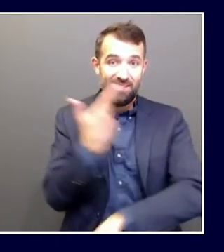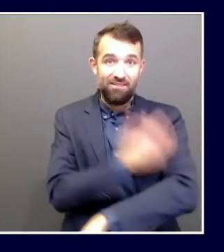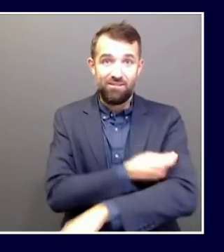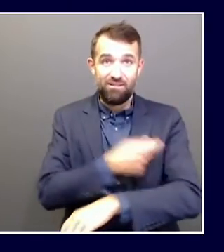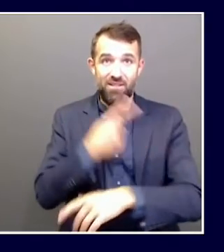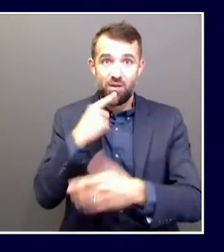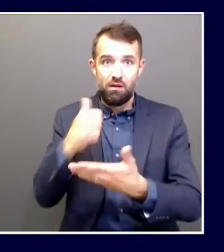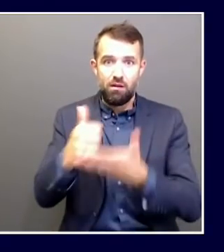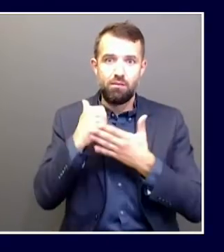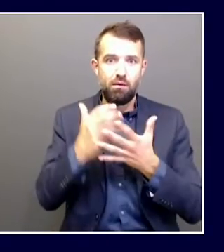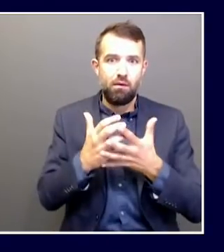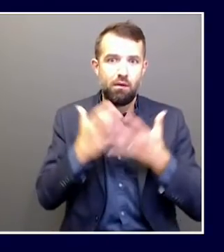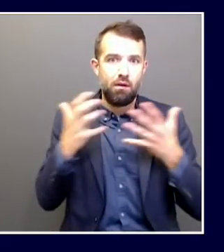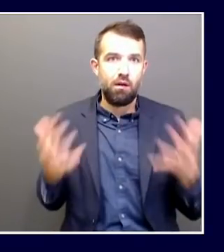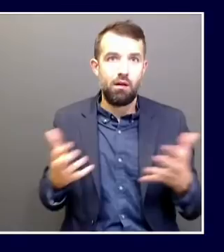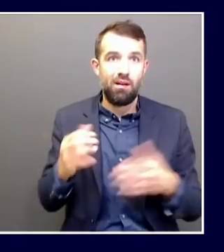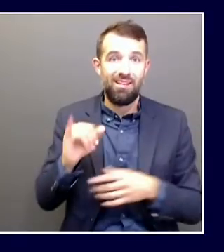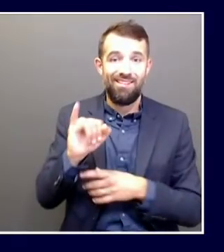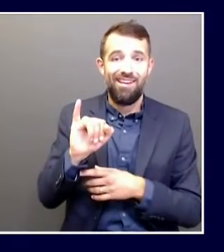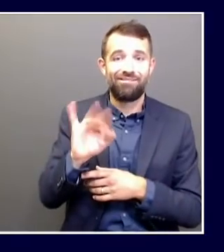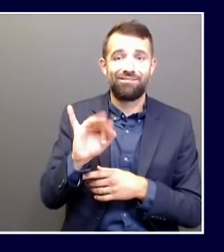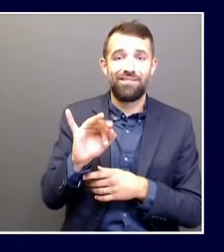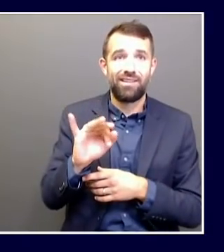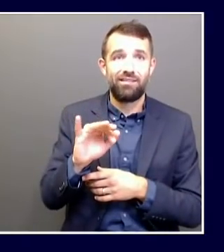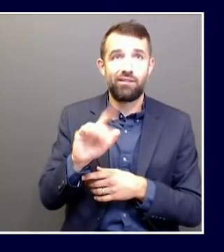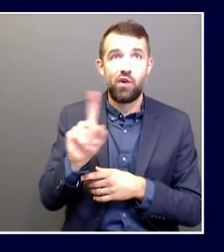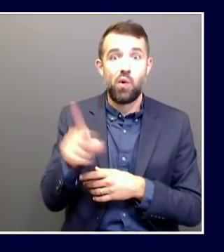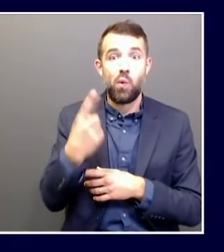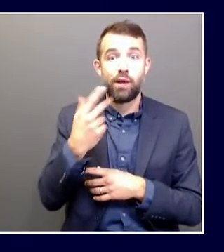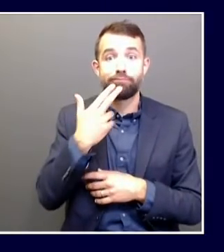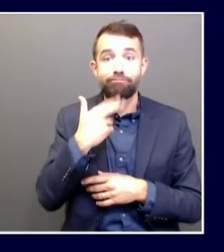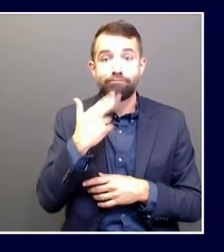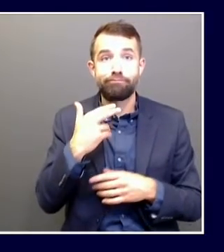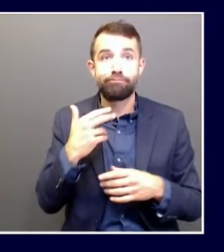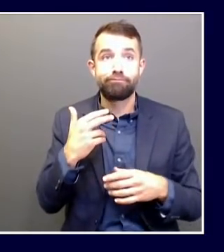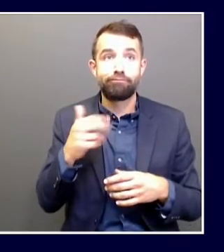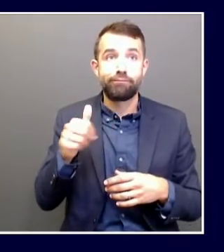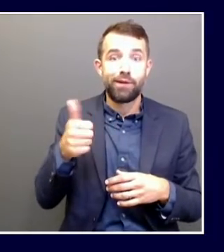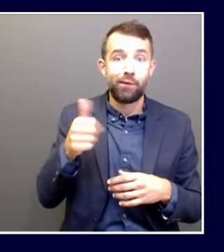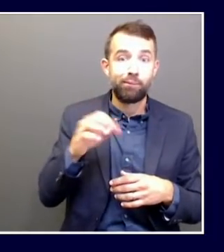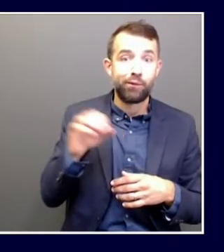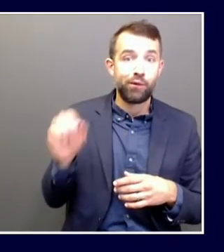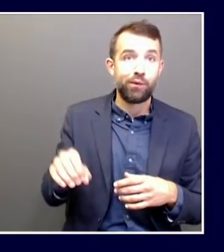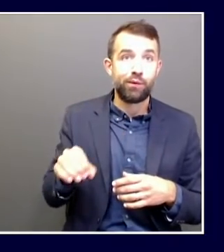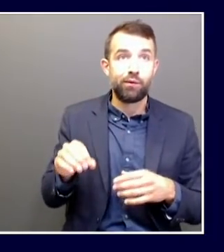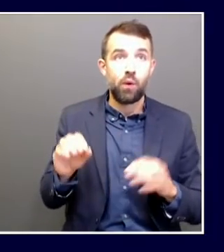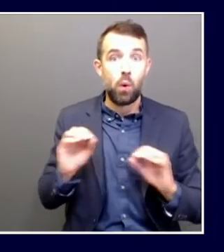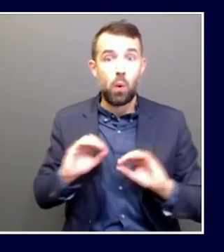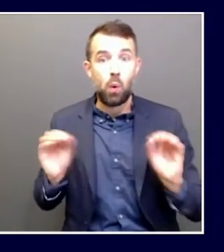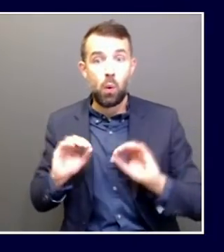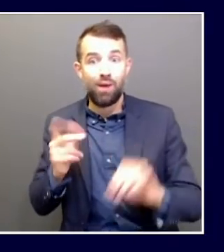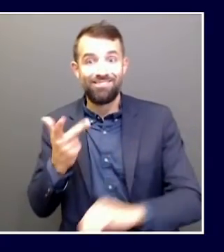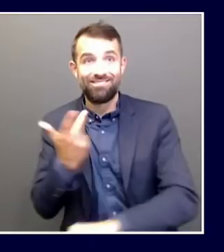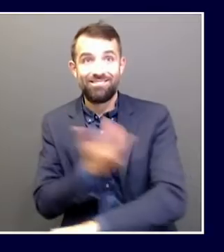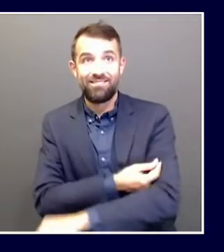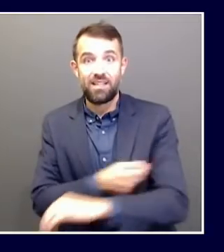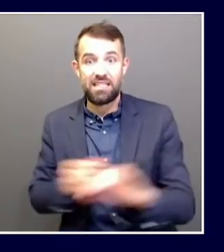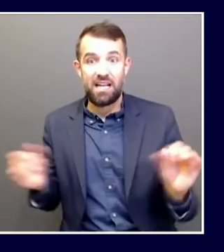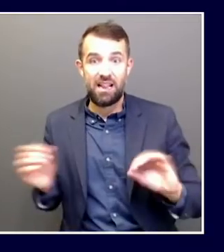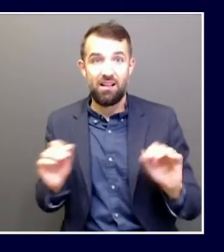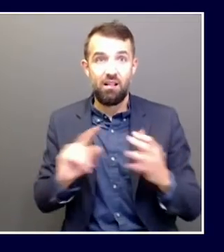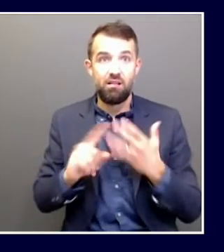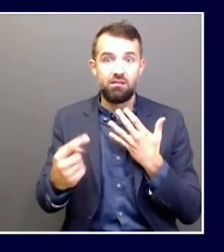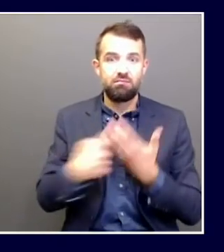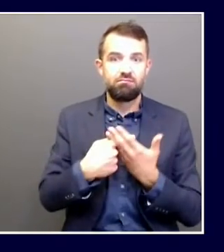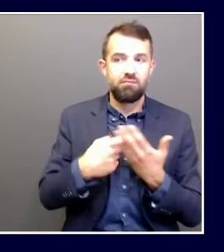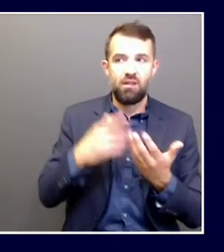population were vaccinated, there wouldn't be that many breakthrough cases. But we are, as I mentioned, the third most vaccinated state in the